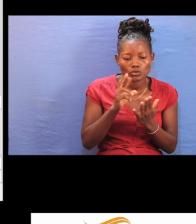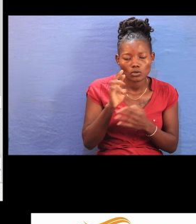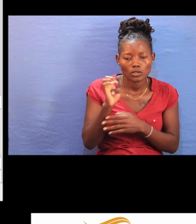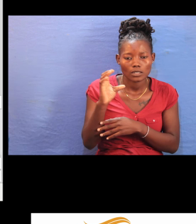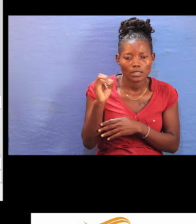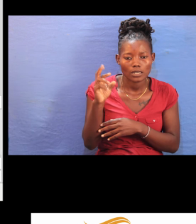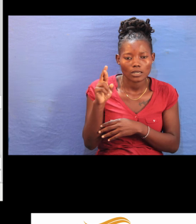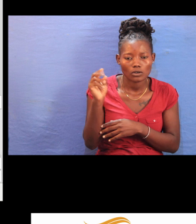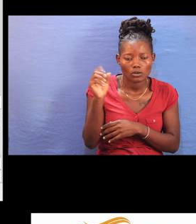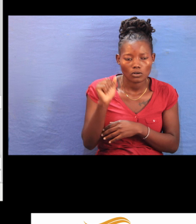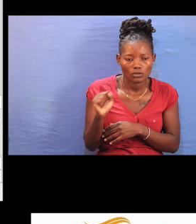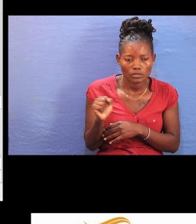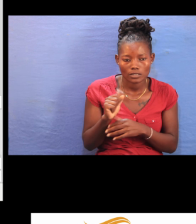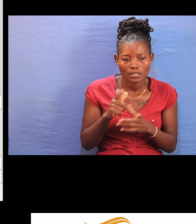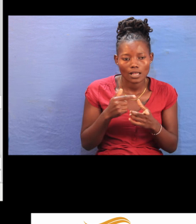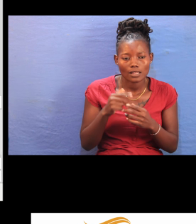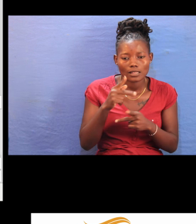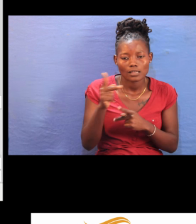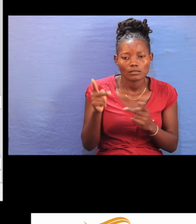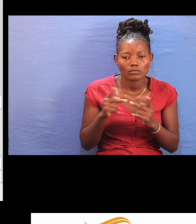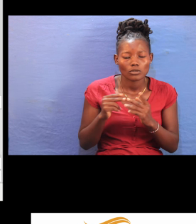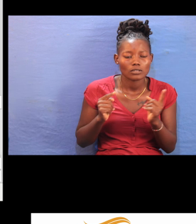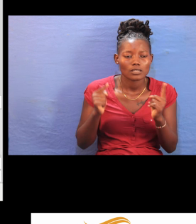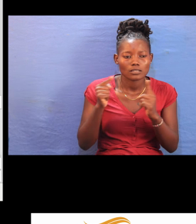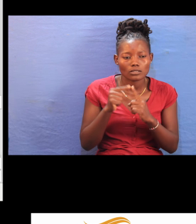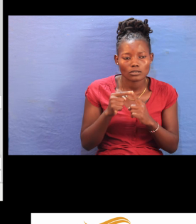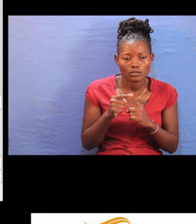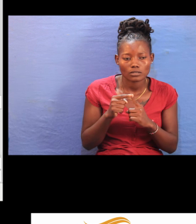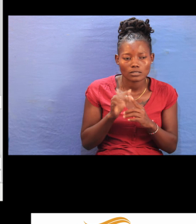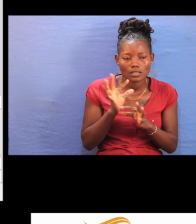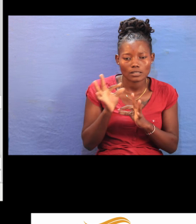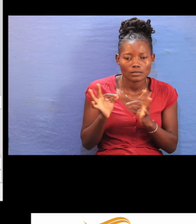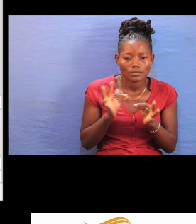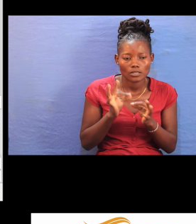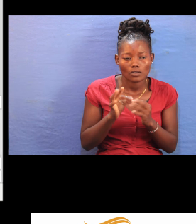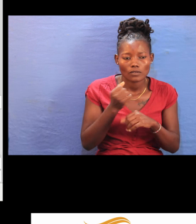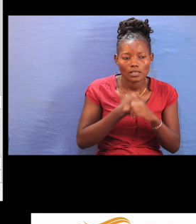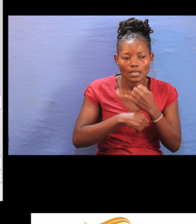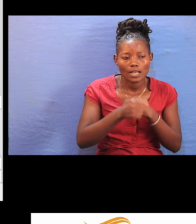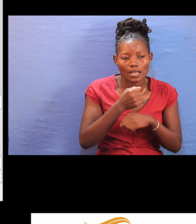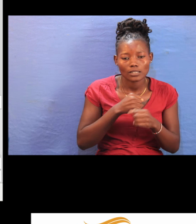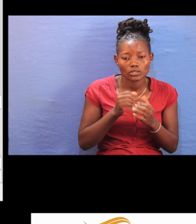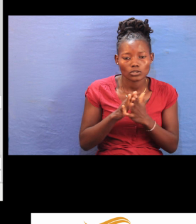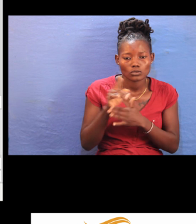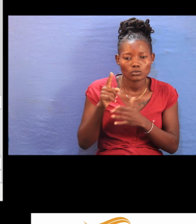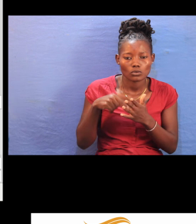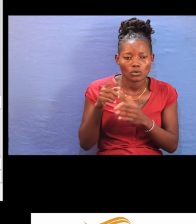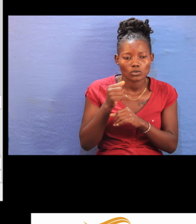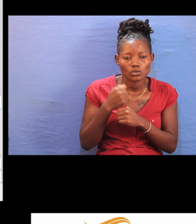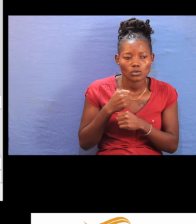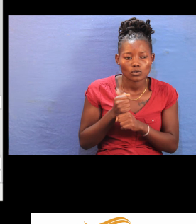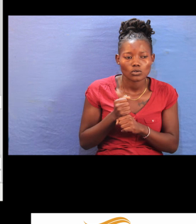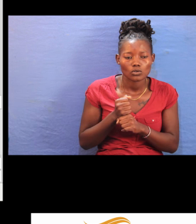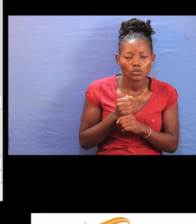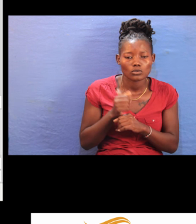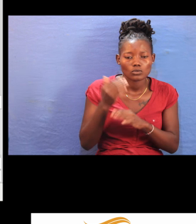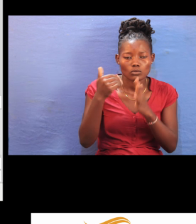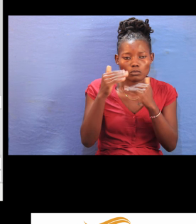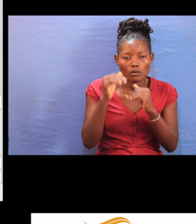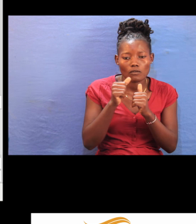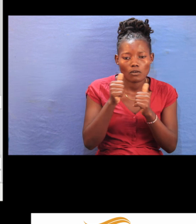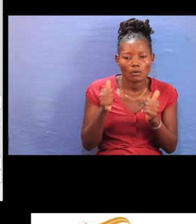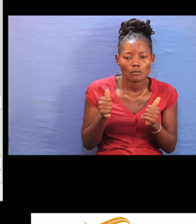is. And process goals those are specific actions, things that you do to perform well,